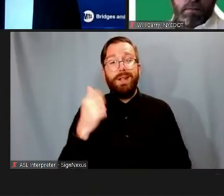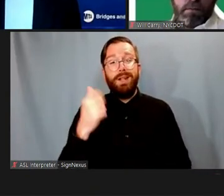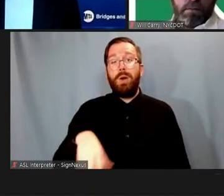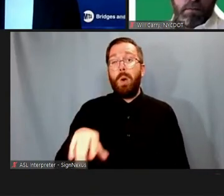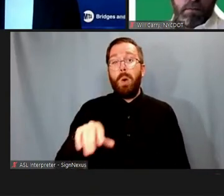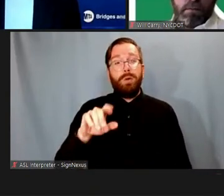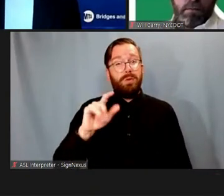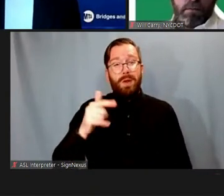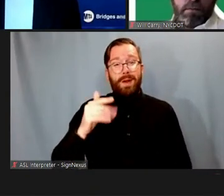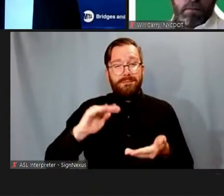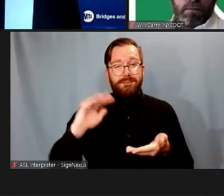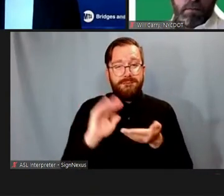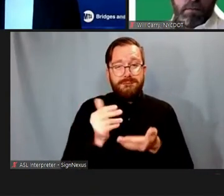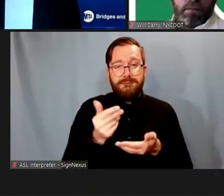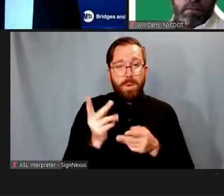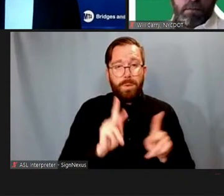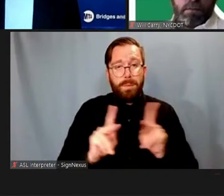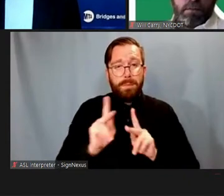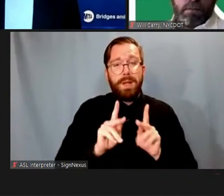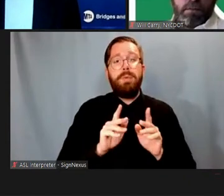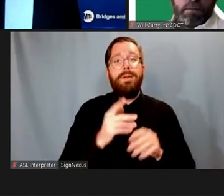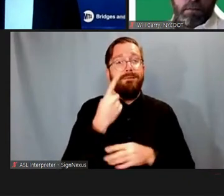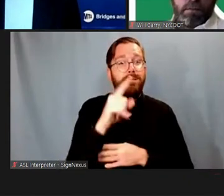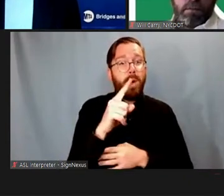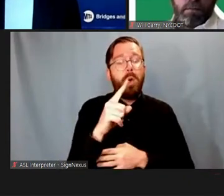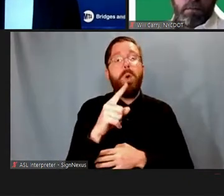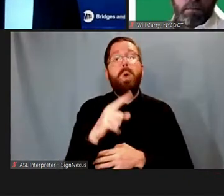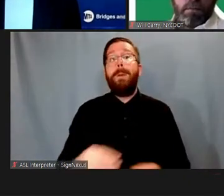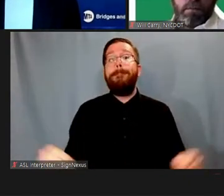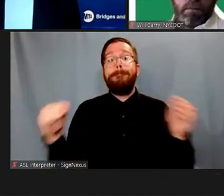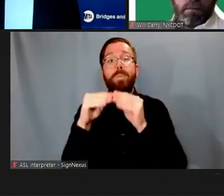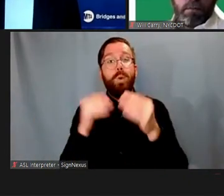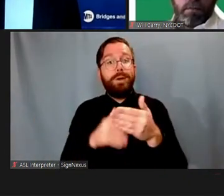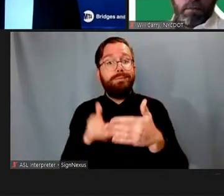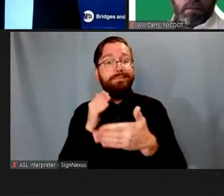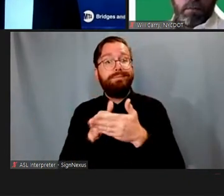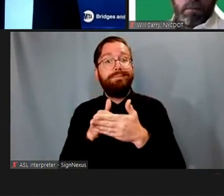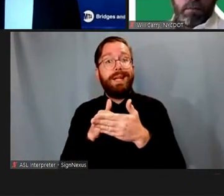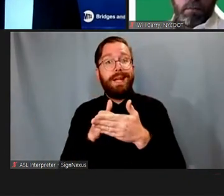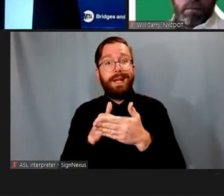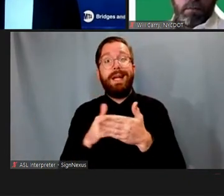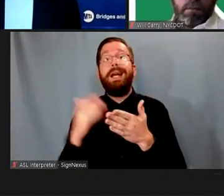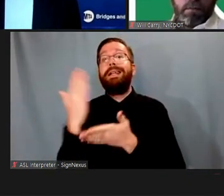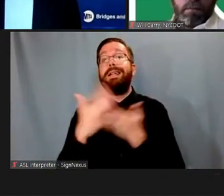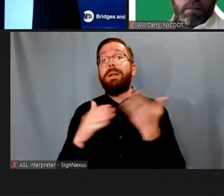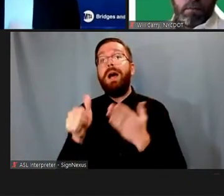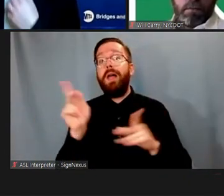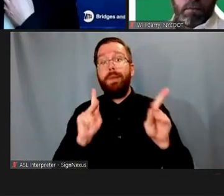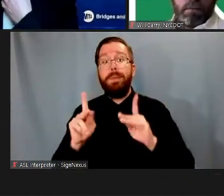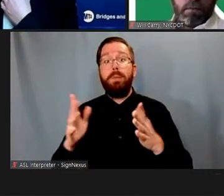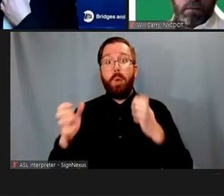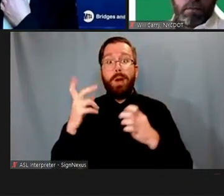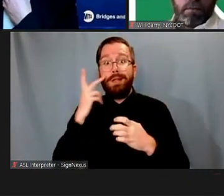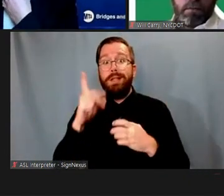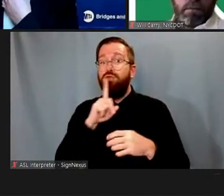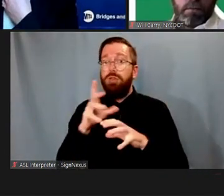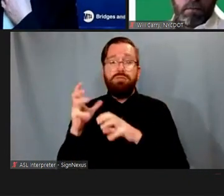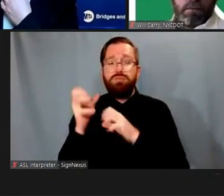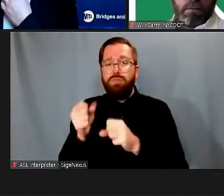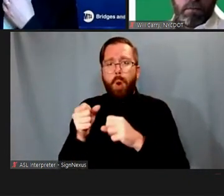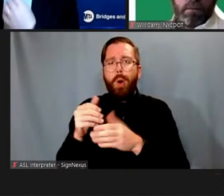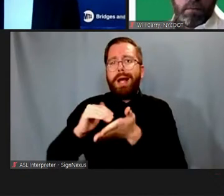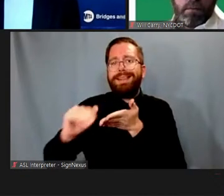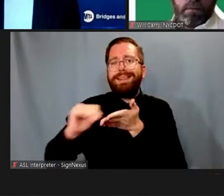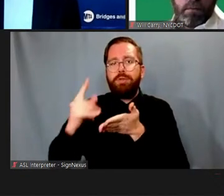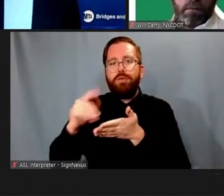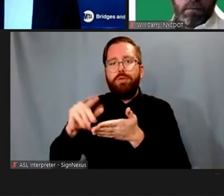four 47 against and four people were four but with strong exceptions to the current plan anyone who self-identified